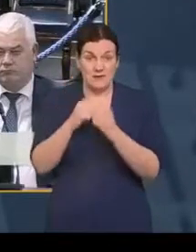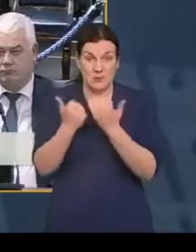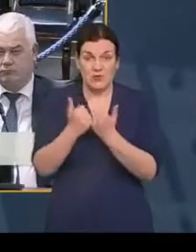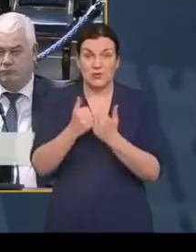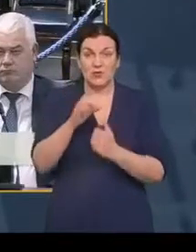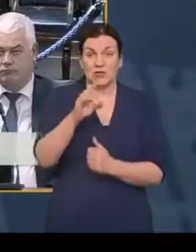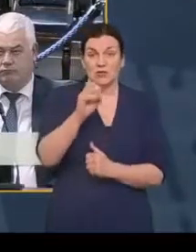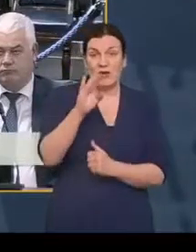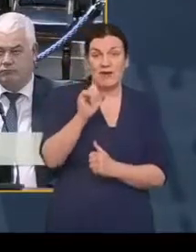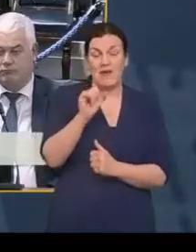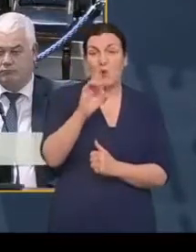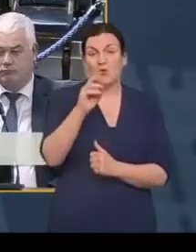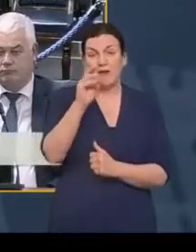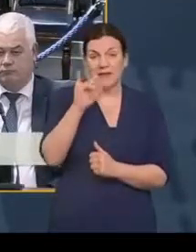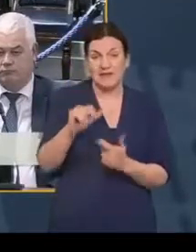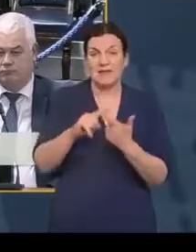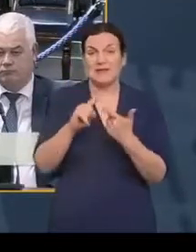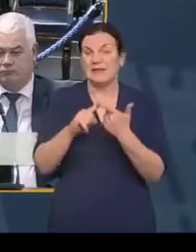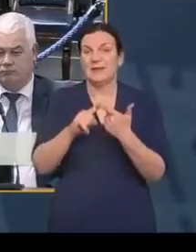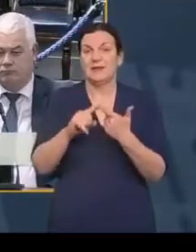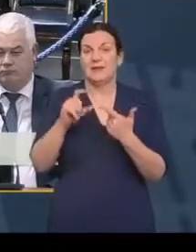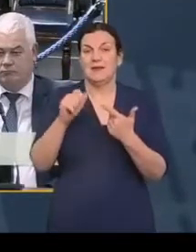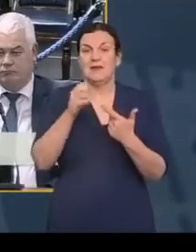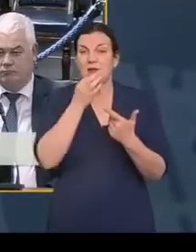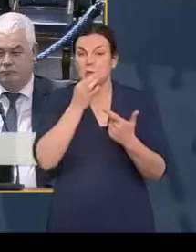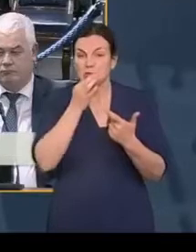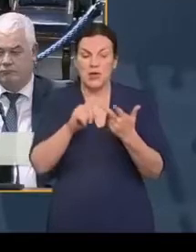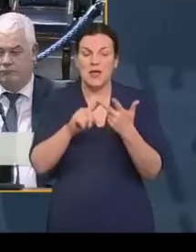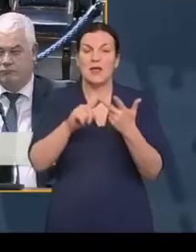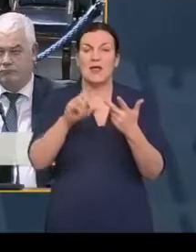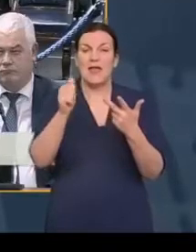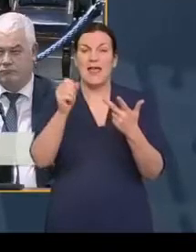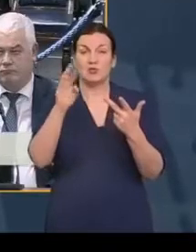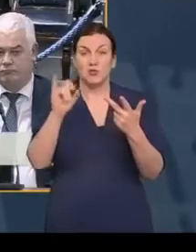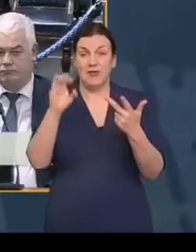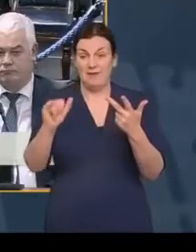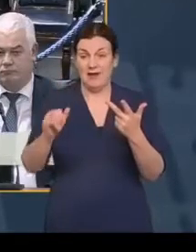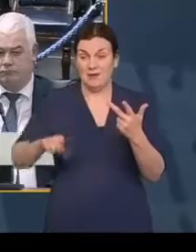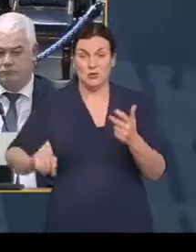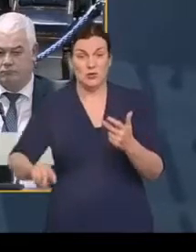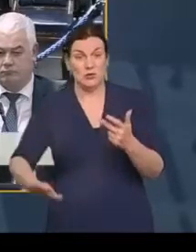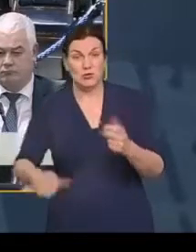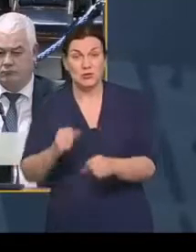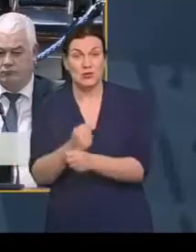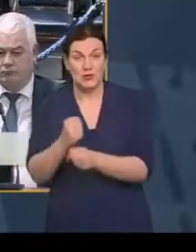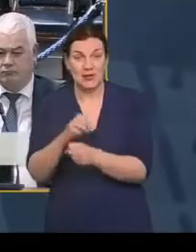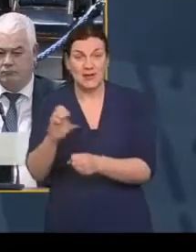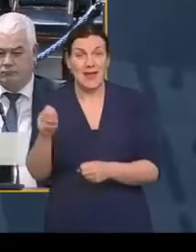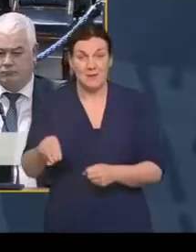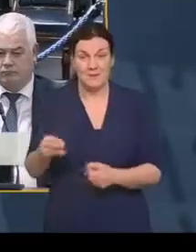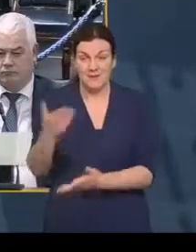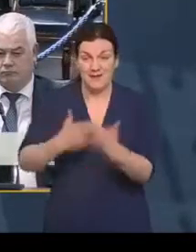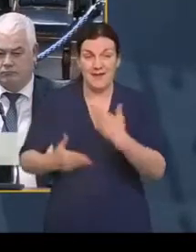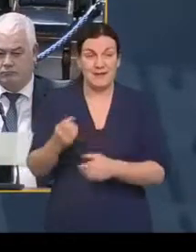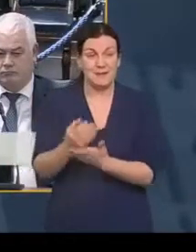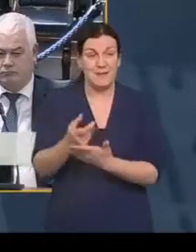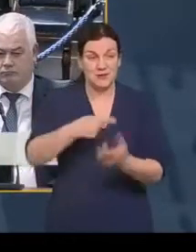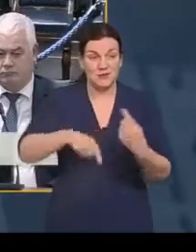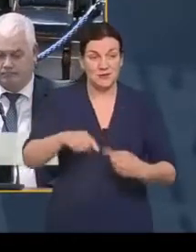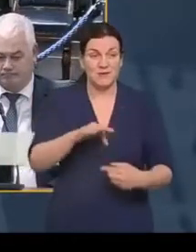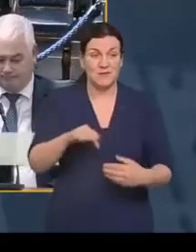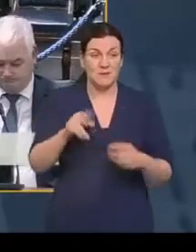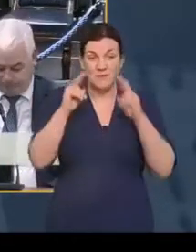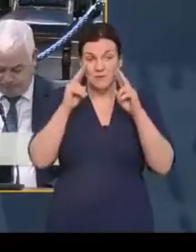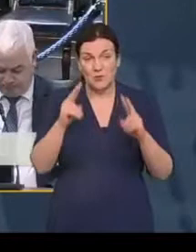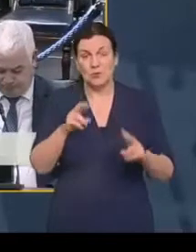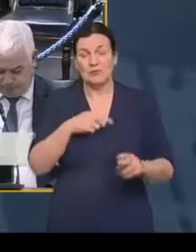Deaf Association, Jerry O'Grady, Graham O'Shea, Andrew Geary and his son Callum, who explained to us, I